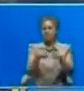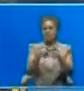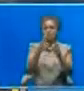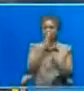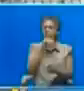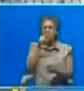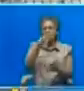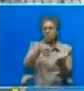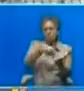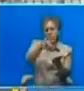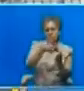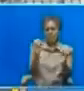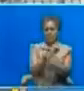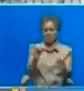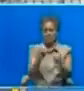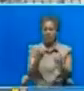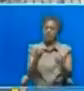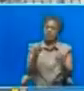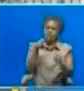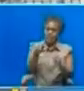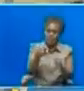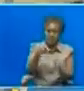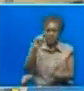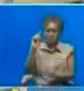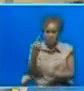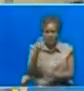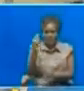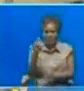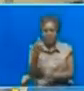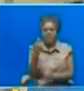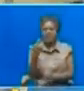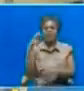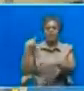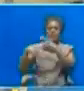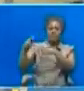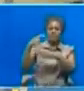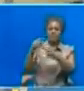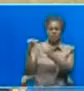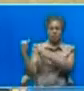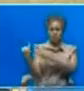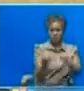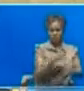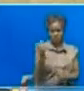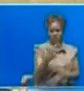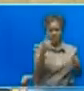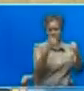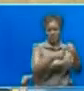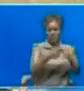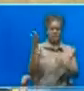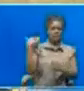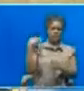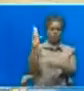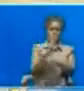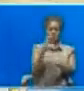into defaults. The review marks the first revision since the Kenya Bank's reference rate was introduced 6 months ago for use